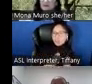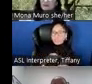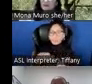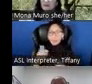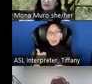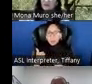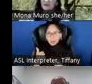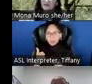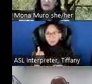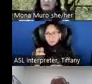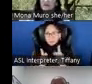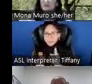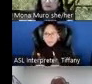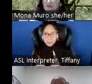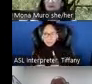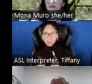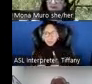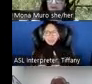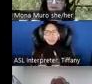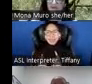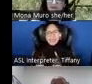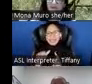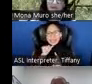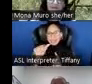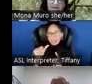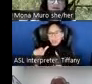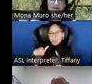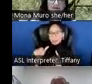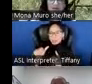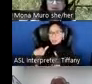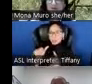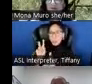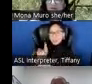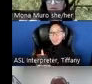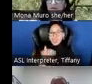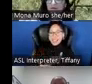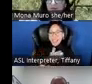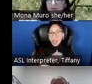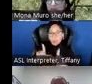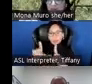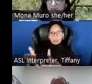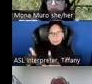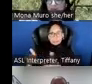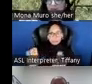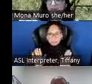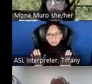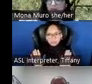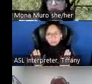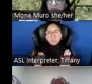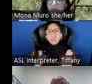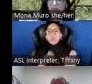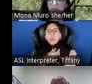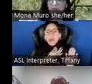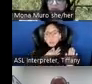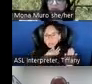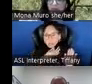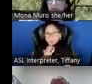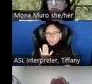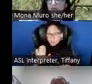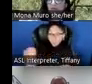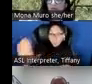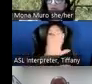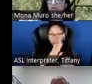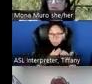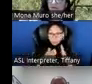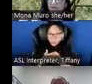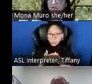the box, right? And so I'm curious, where in your communities or in your work, or maybe in your